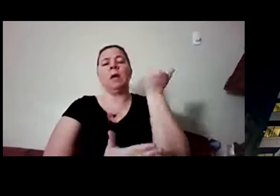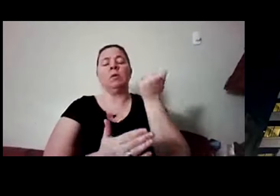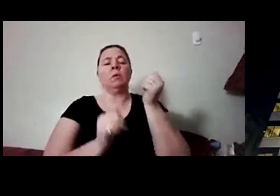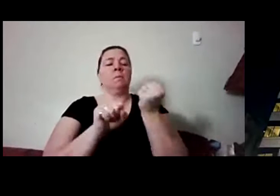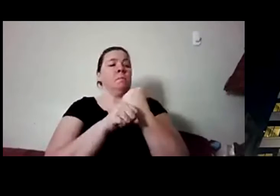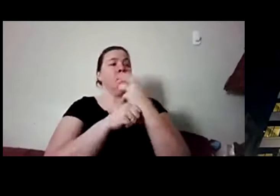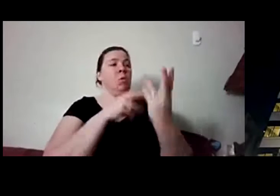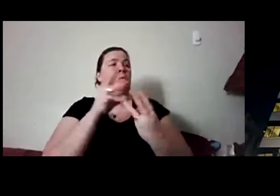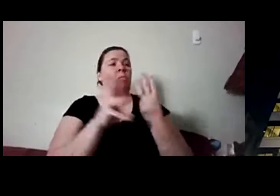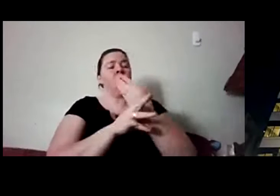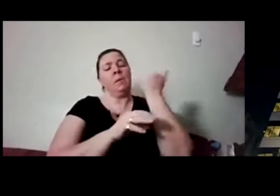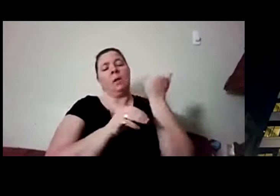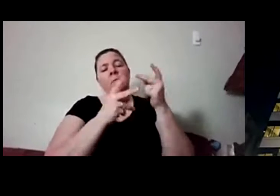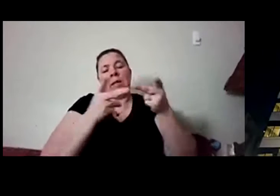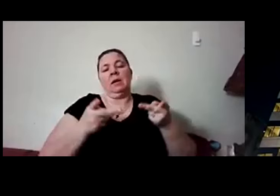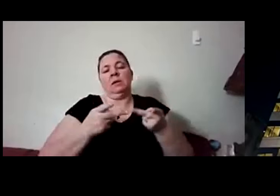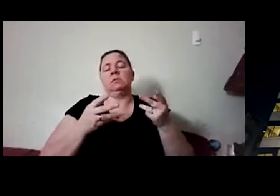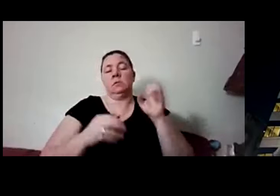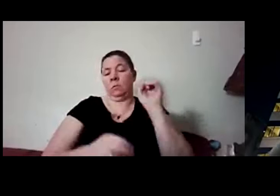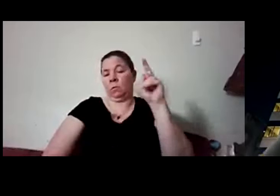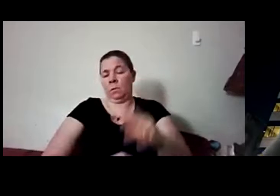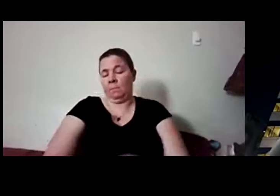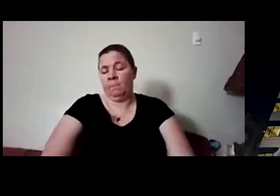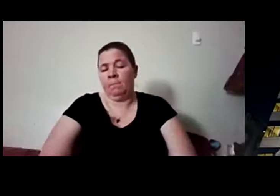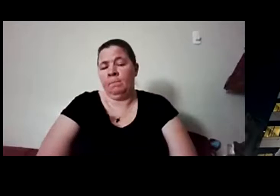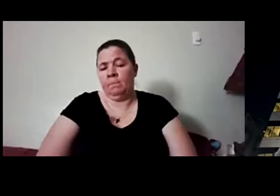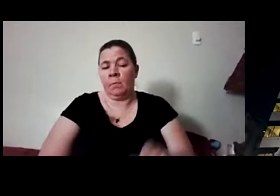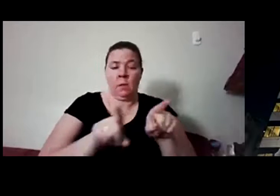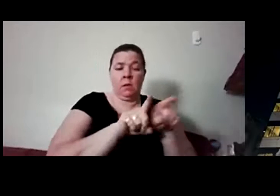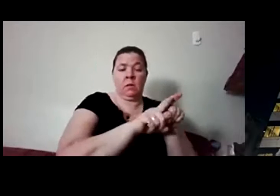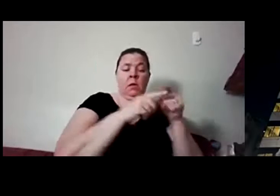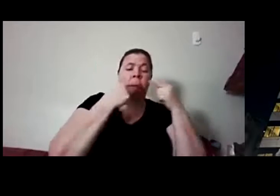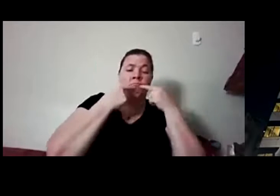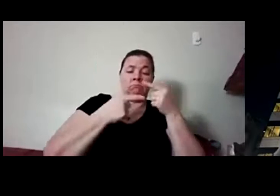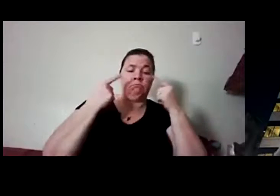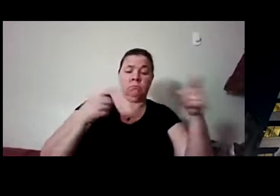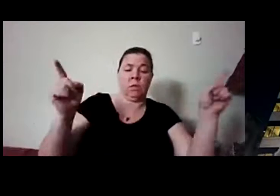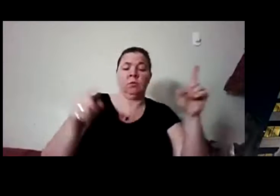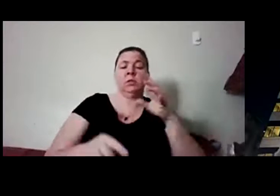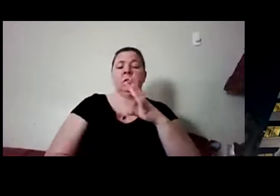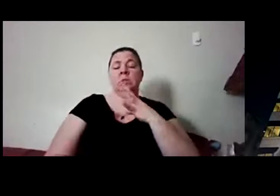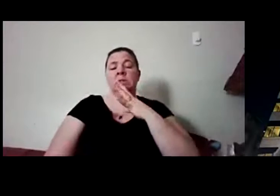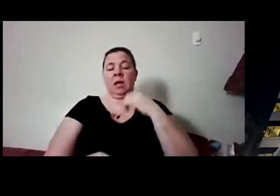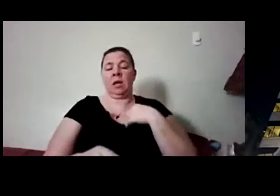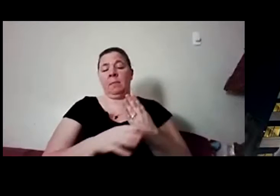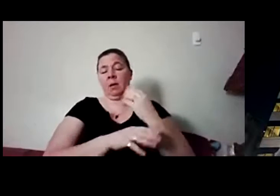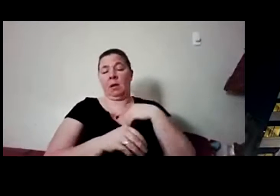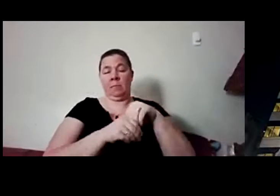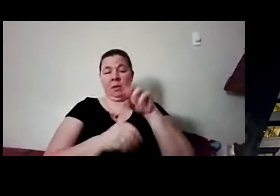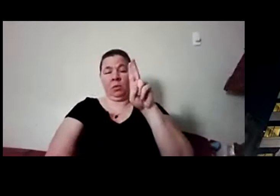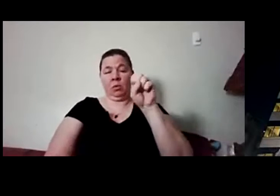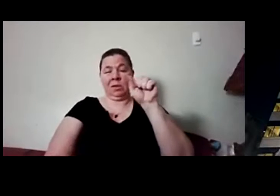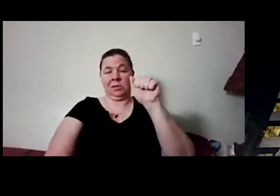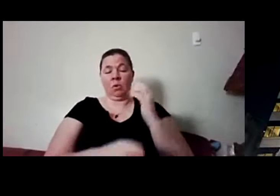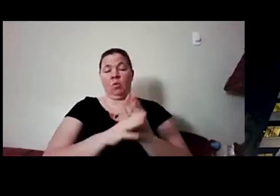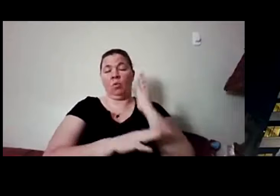place. Okay? Now, just like the announcer said, I've been in the United States for over 35 years.